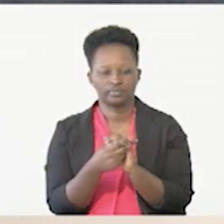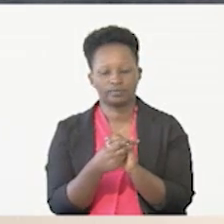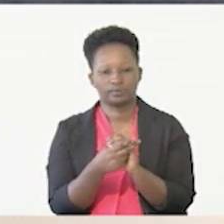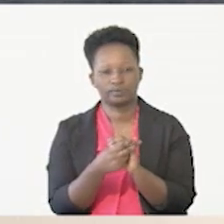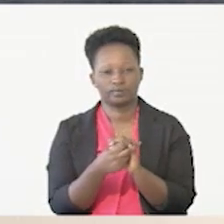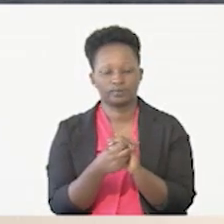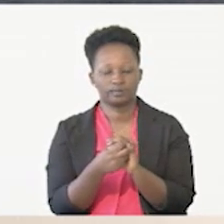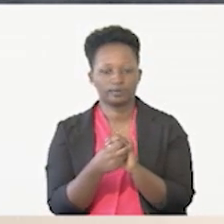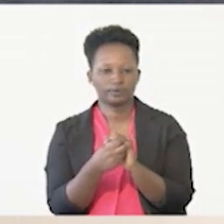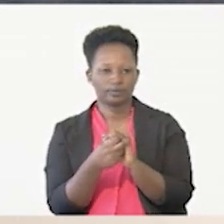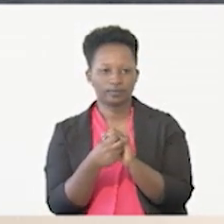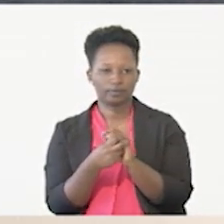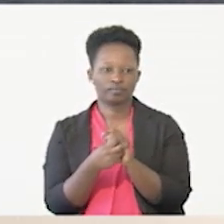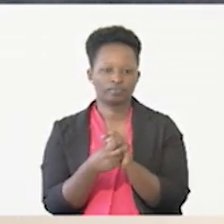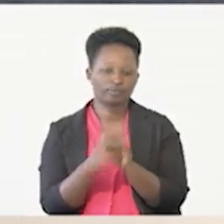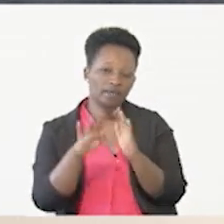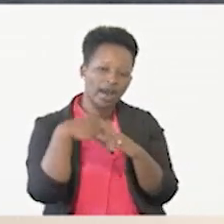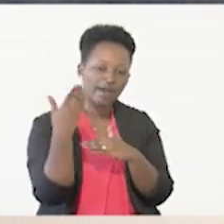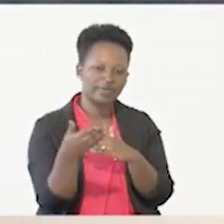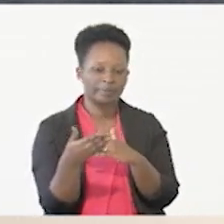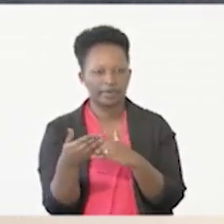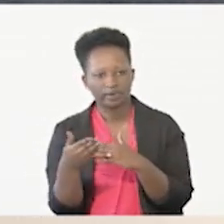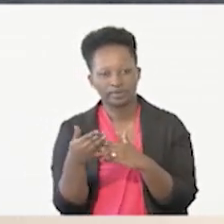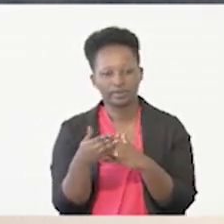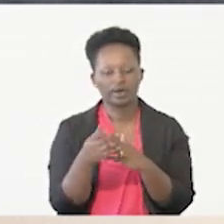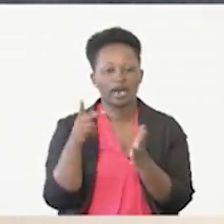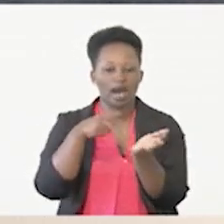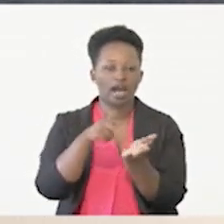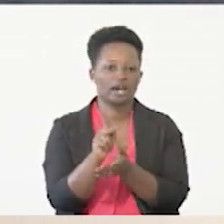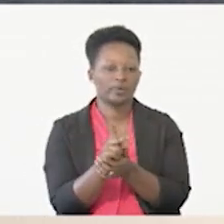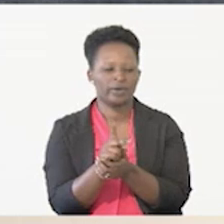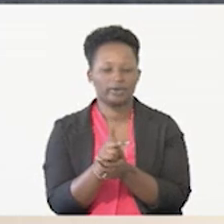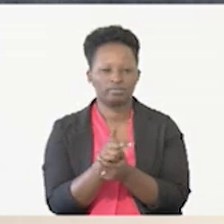When the price is 2,000. Then he buys